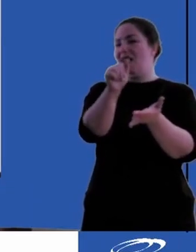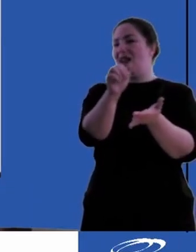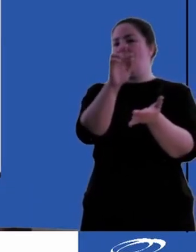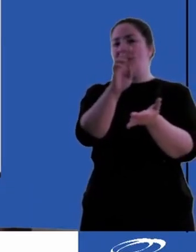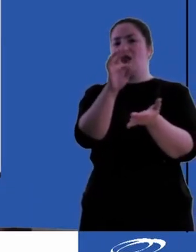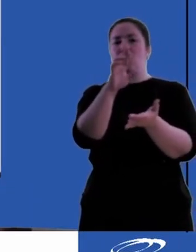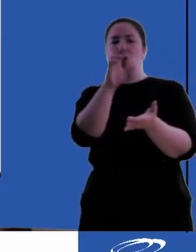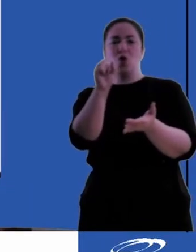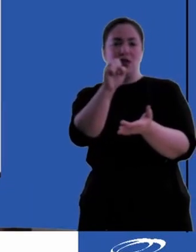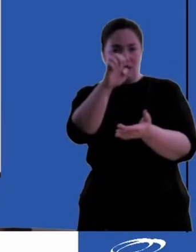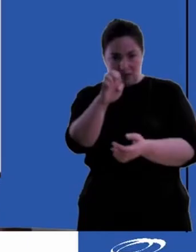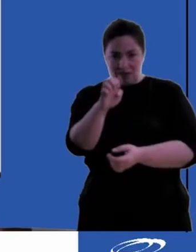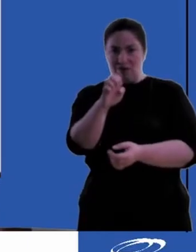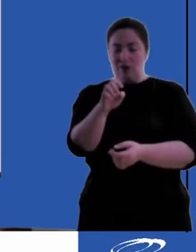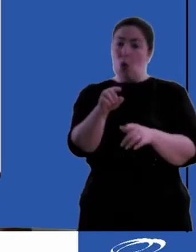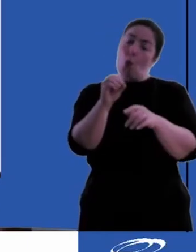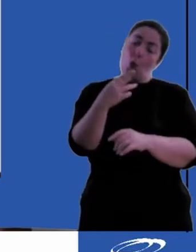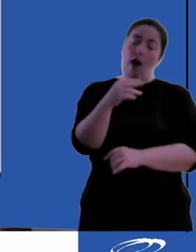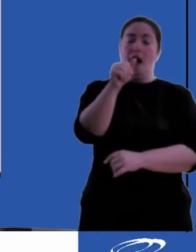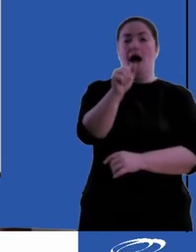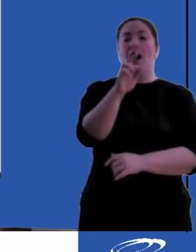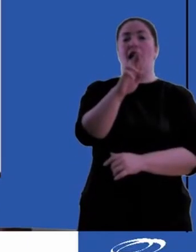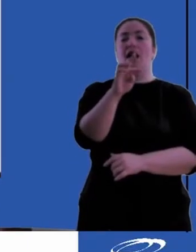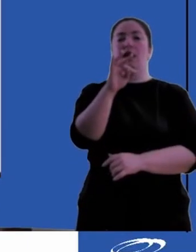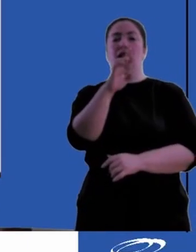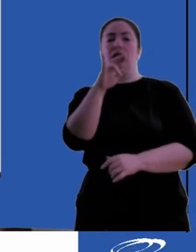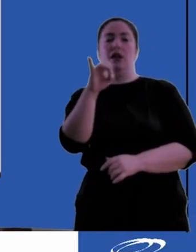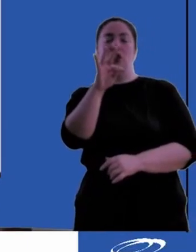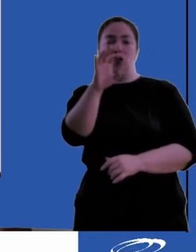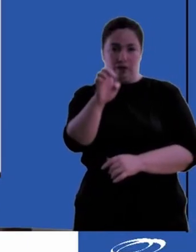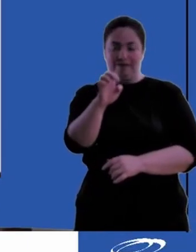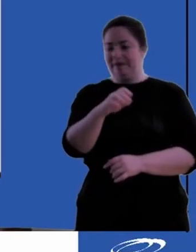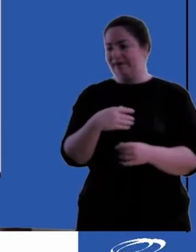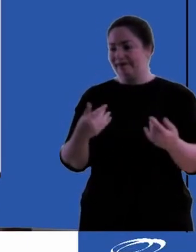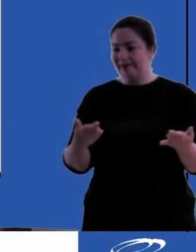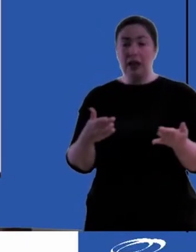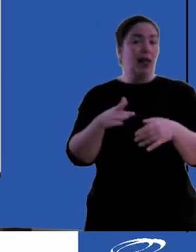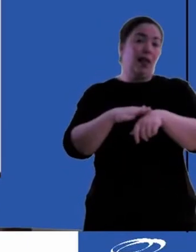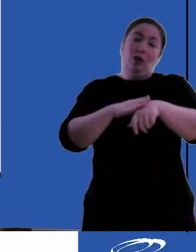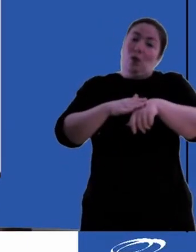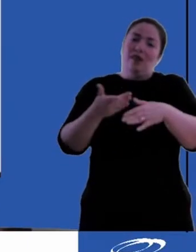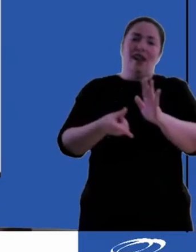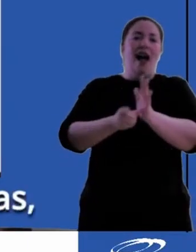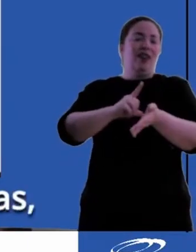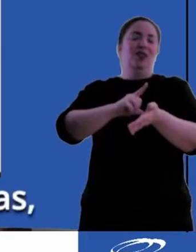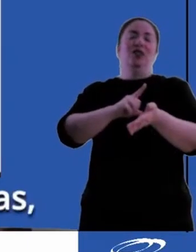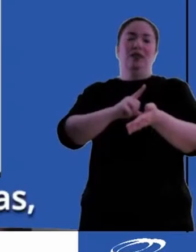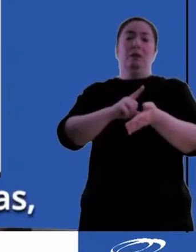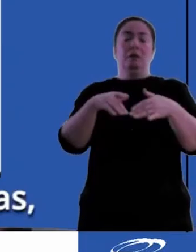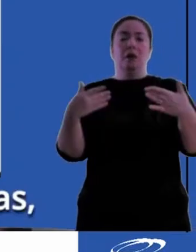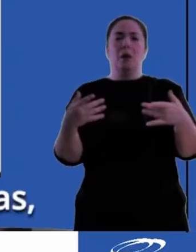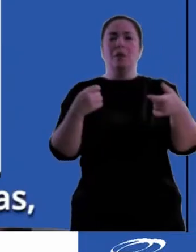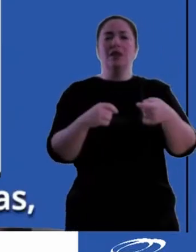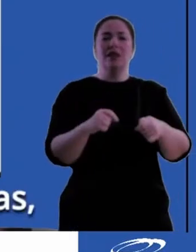other way, this is what would be recommended. Now, I want to take a step back here and tell you this story about fungal